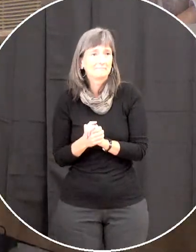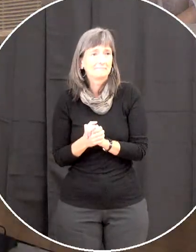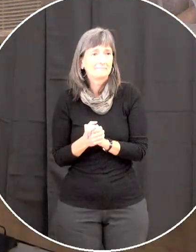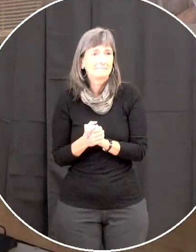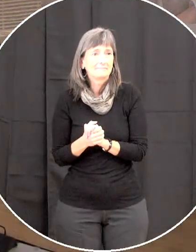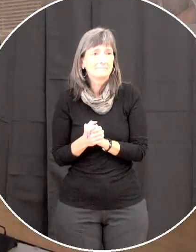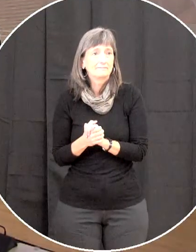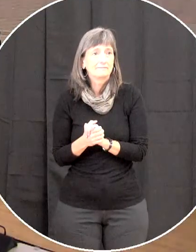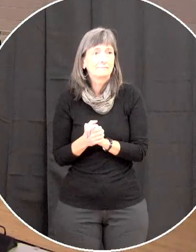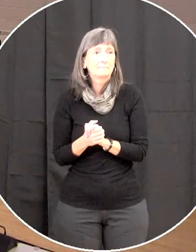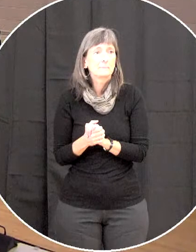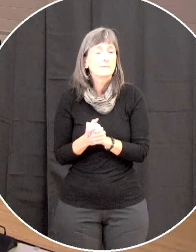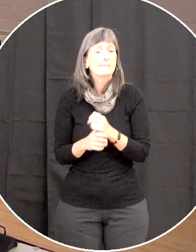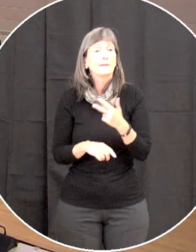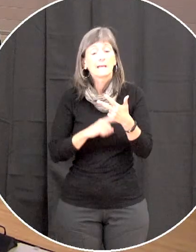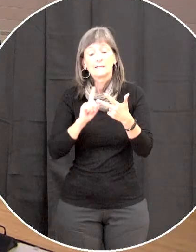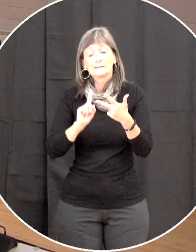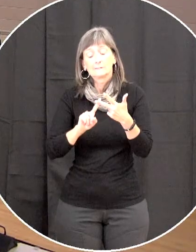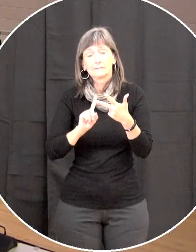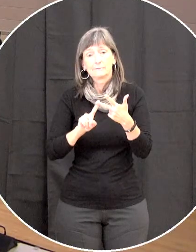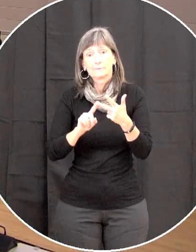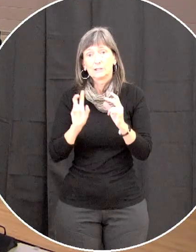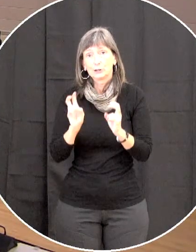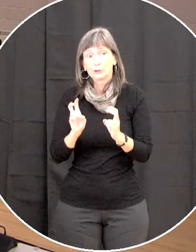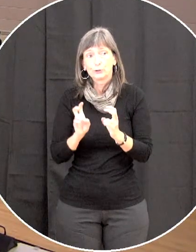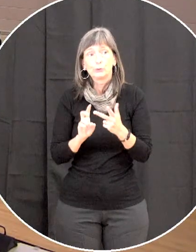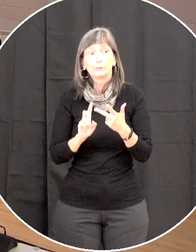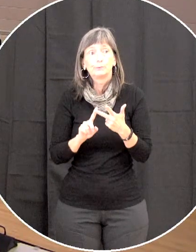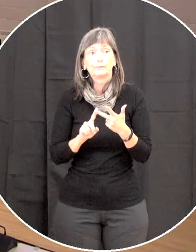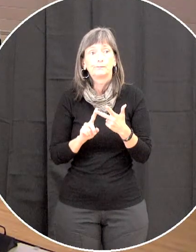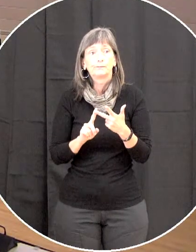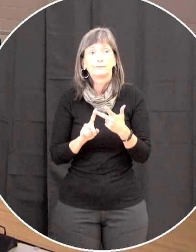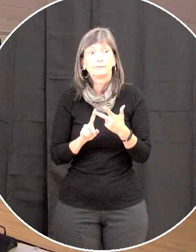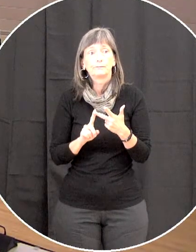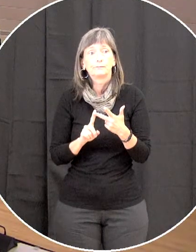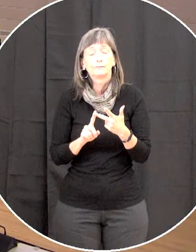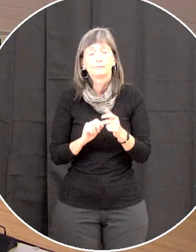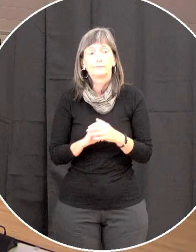Okay. And finally, one other point.